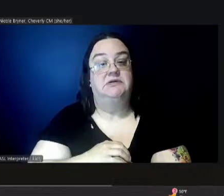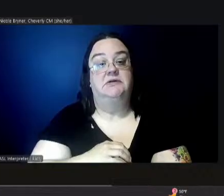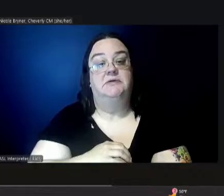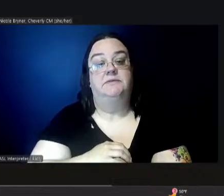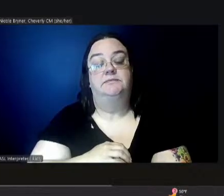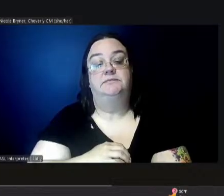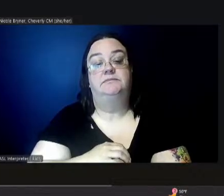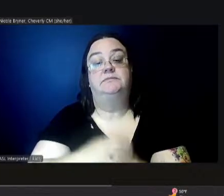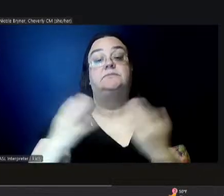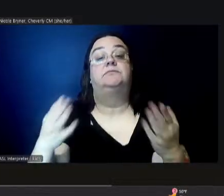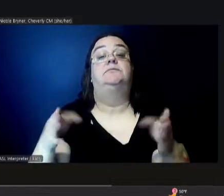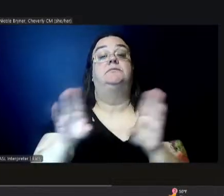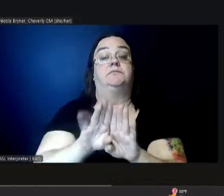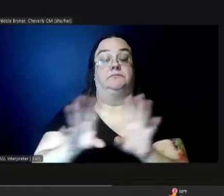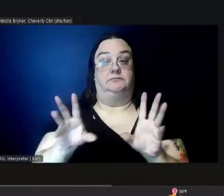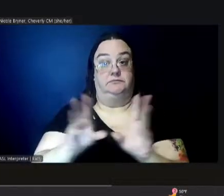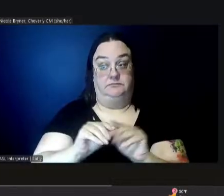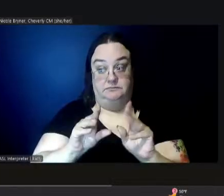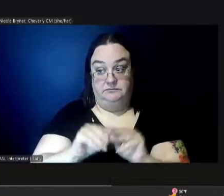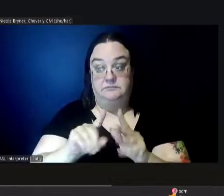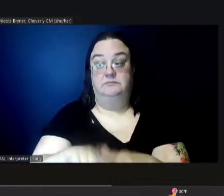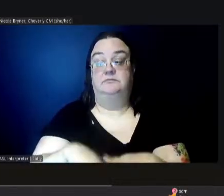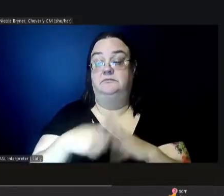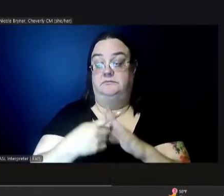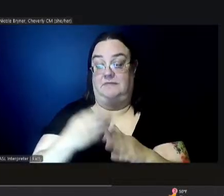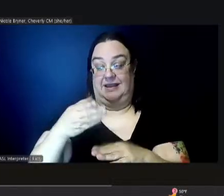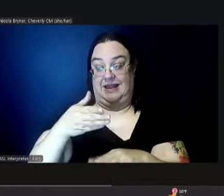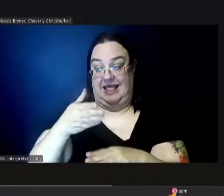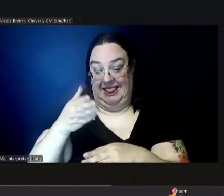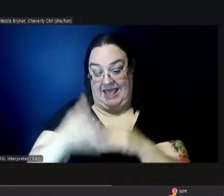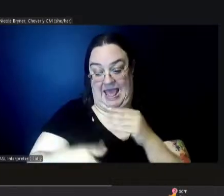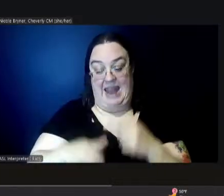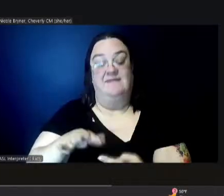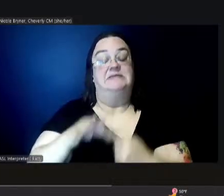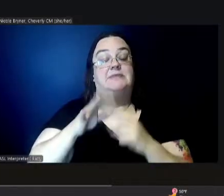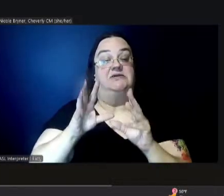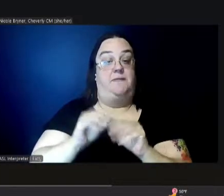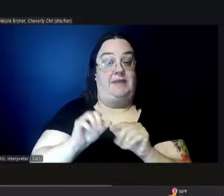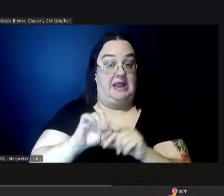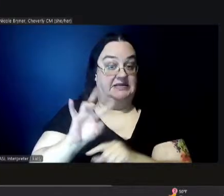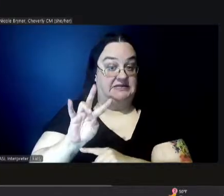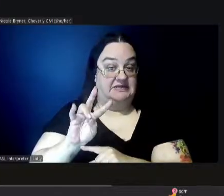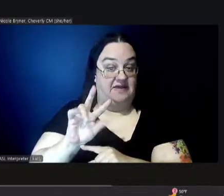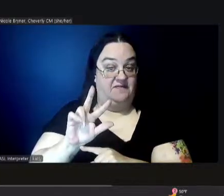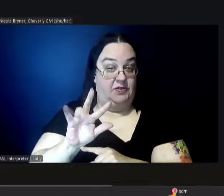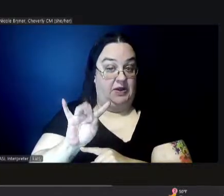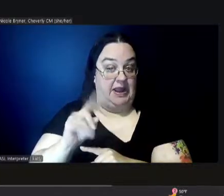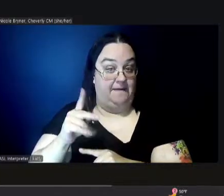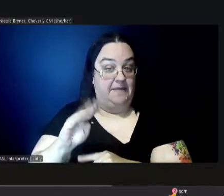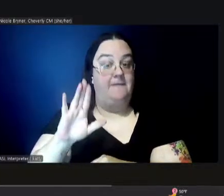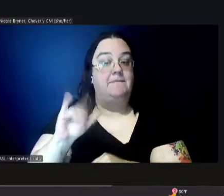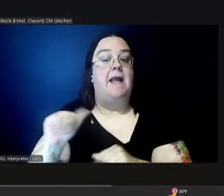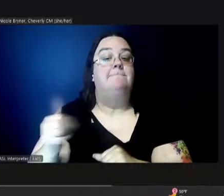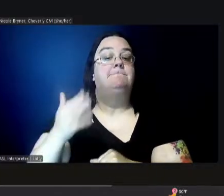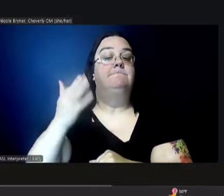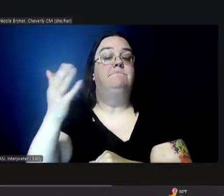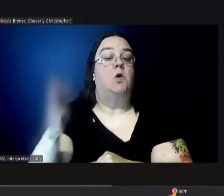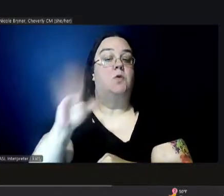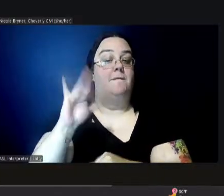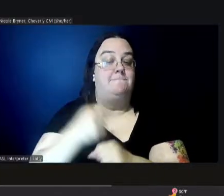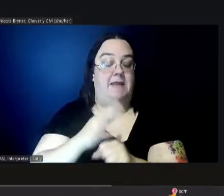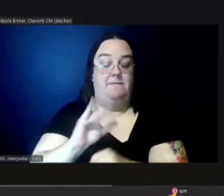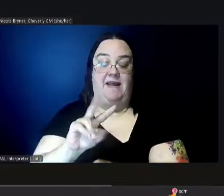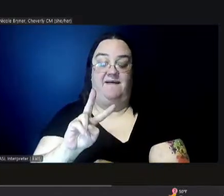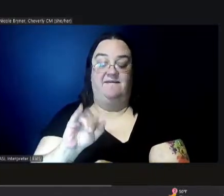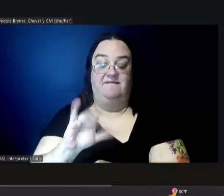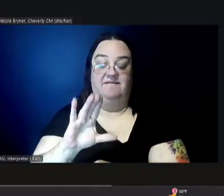The closed session was convened at the conclusion of a special meeting at 7:38 p.m. by motion made by Vice Mayor Briner and seconded